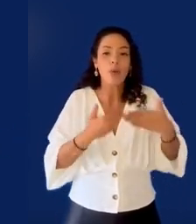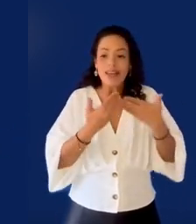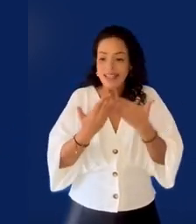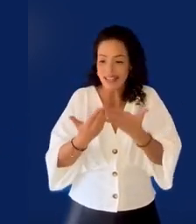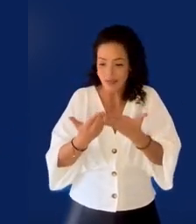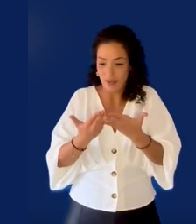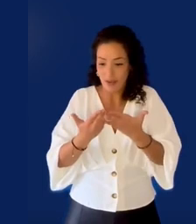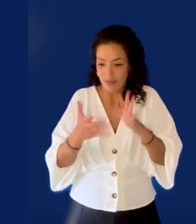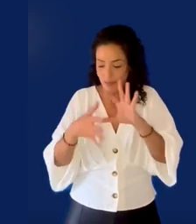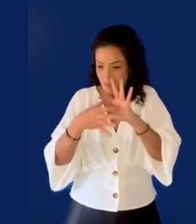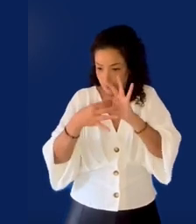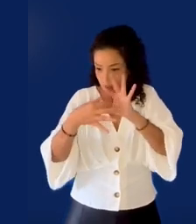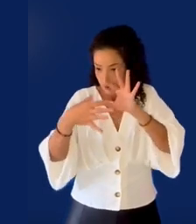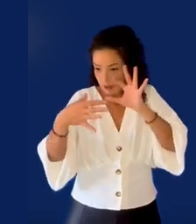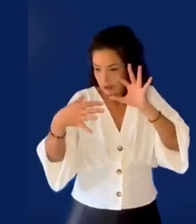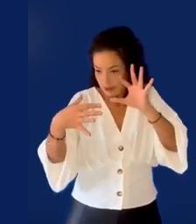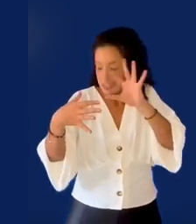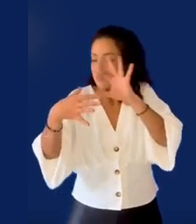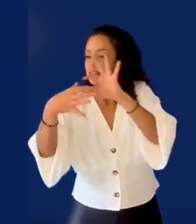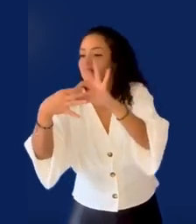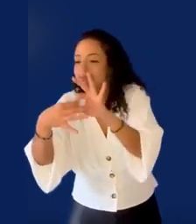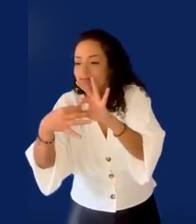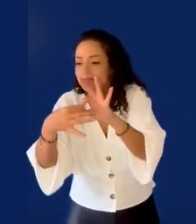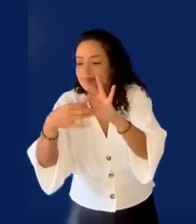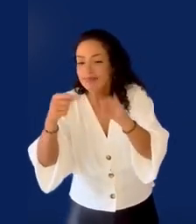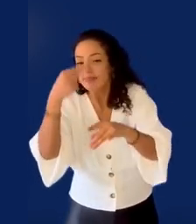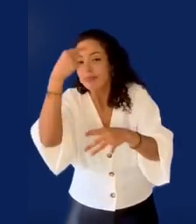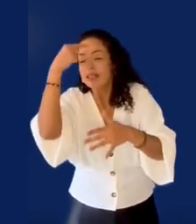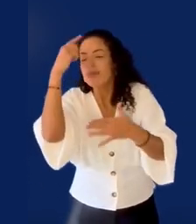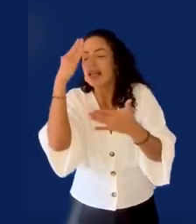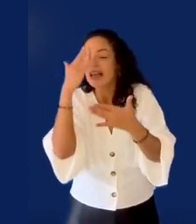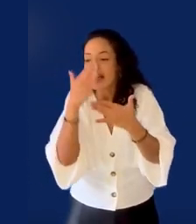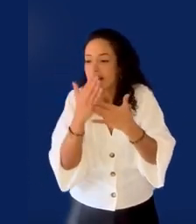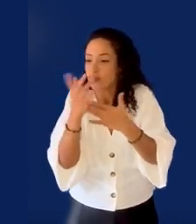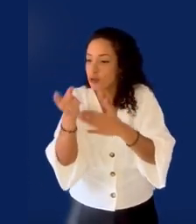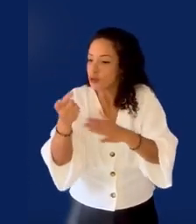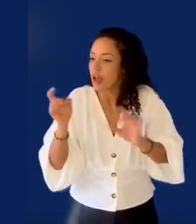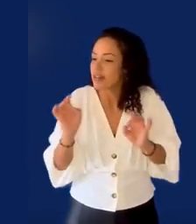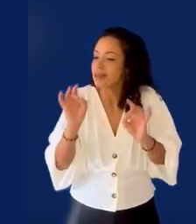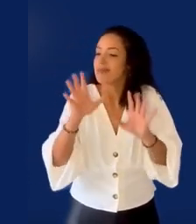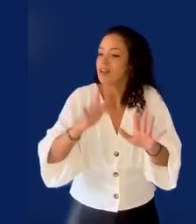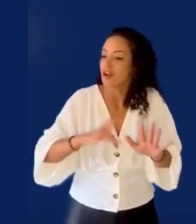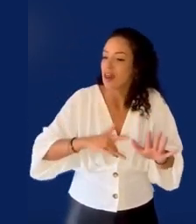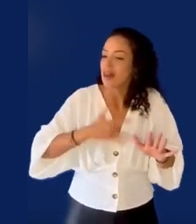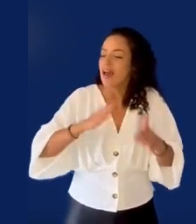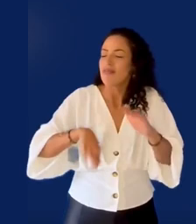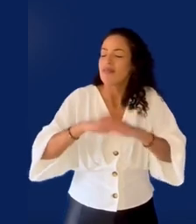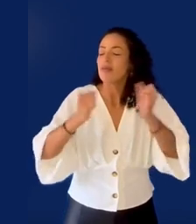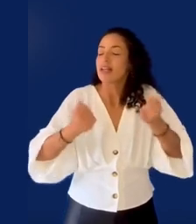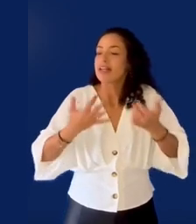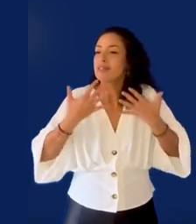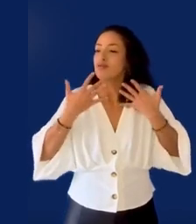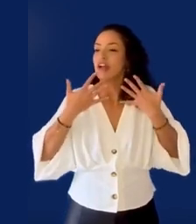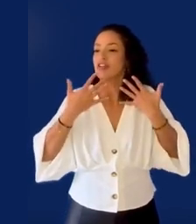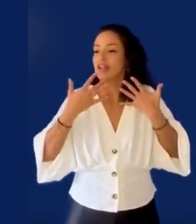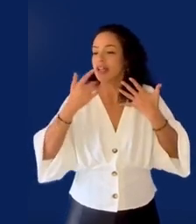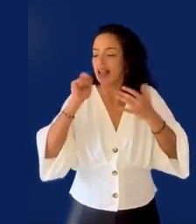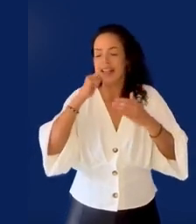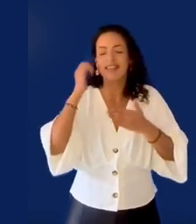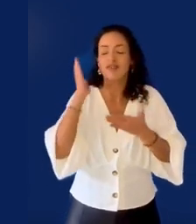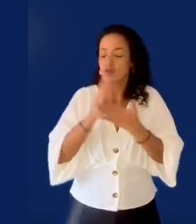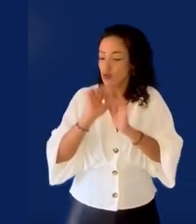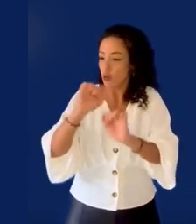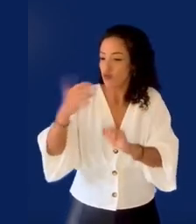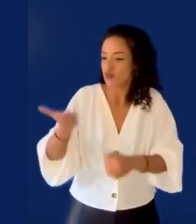of reconnection, but the belief that to live this magical life filled with inspiration and imagination out of the shadows might just be